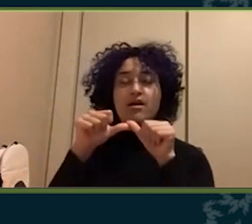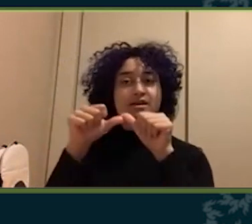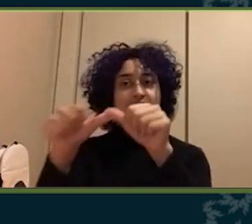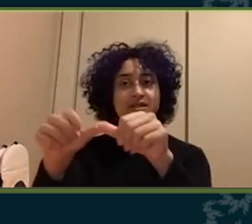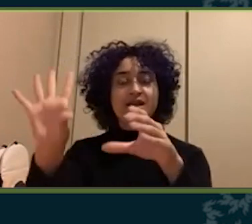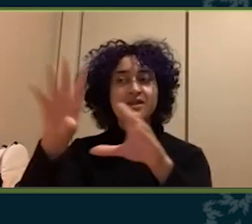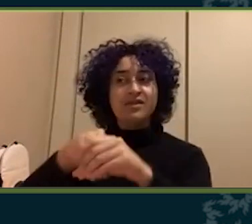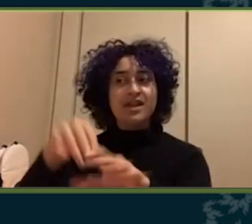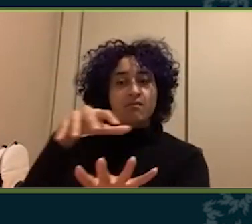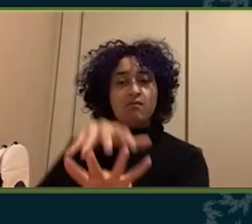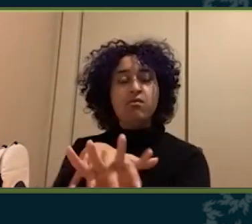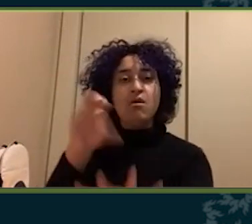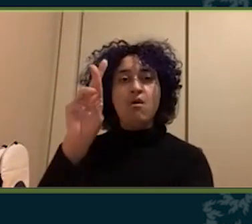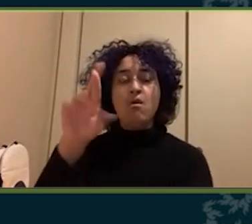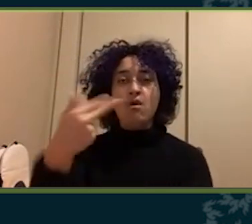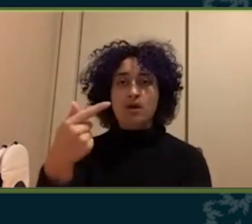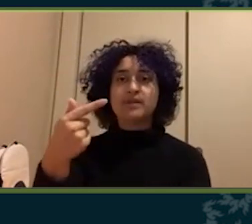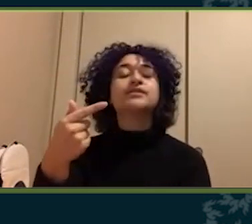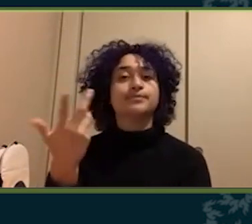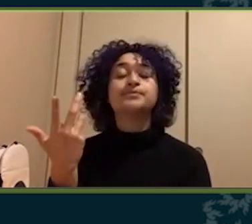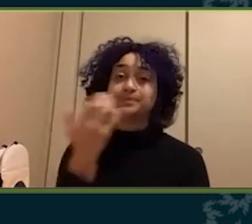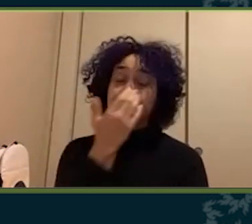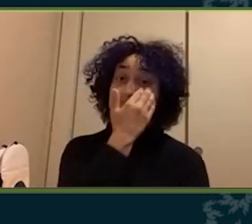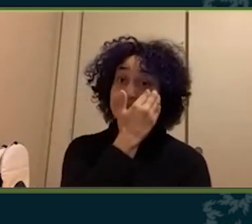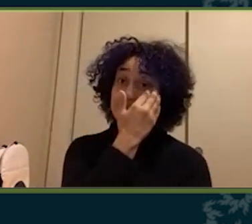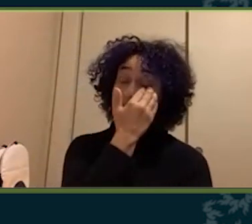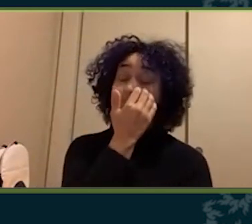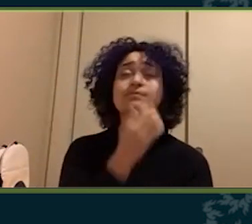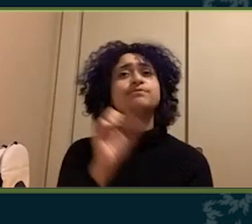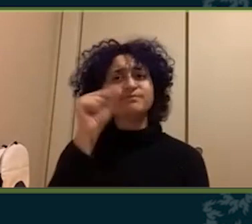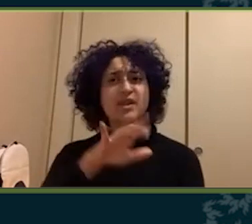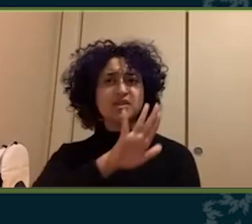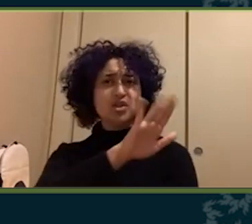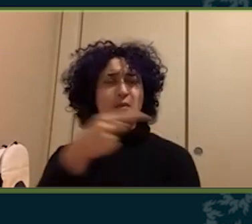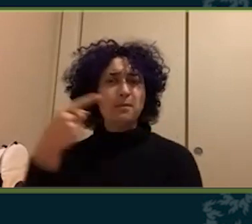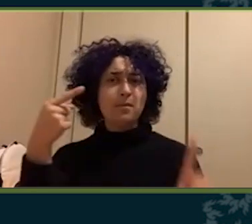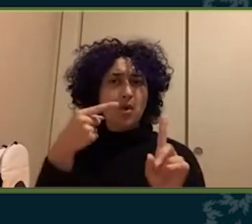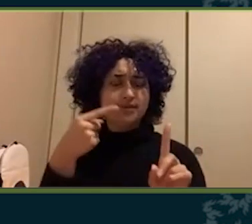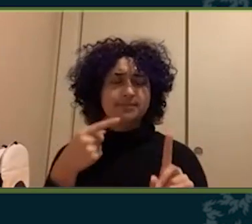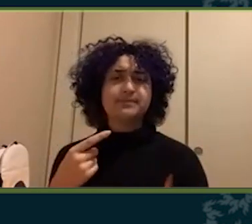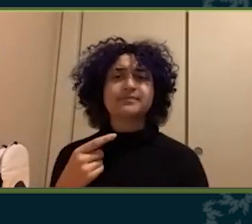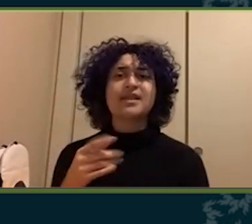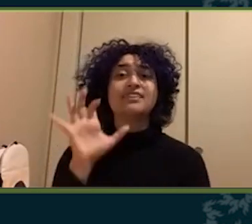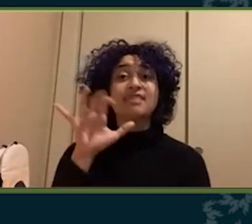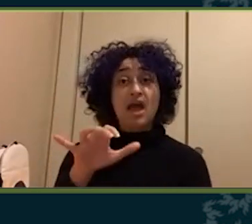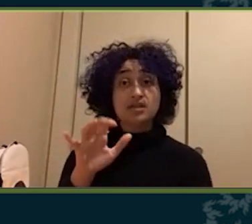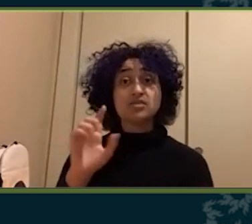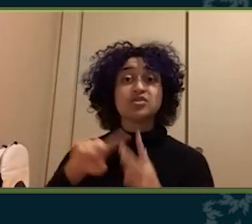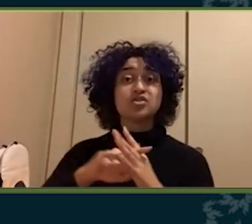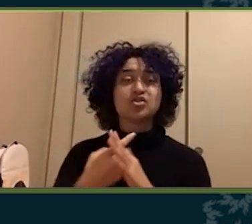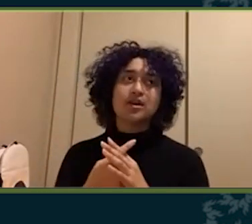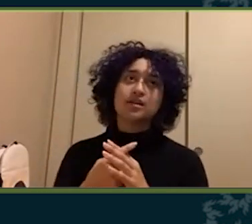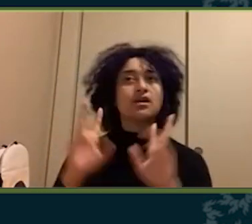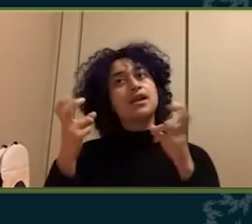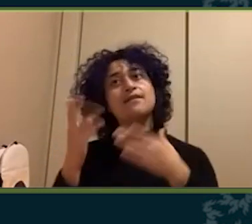organizations. This is Lindsey. To your point, even that would be disrupting business as usual, right?